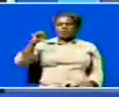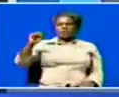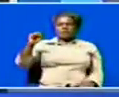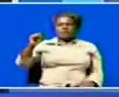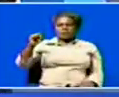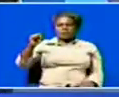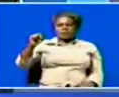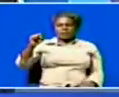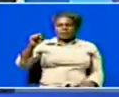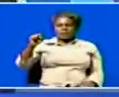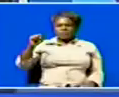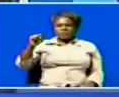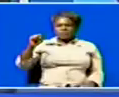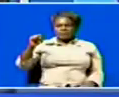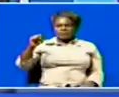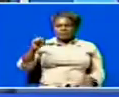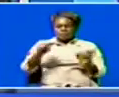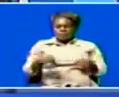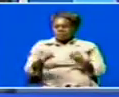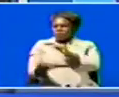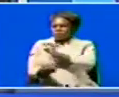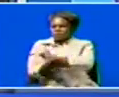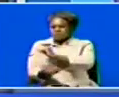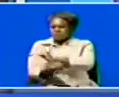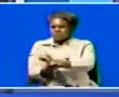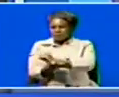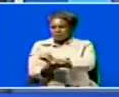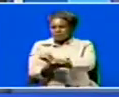big hotels at the expense of, can you talk us through that?